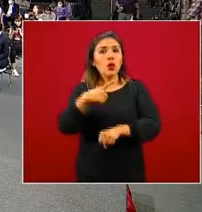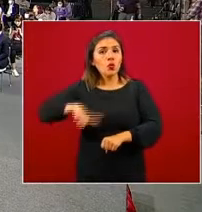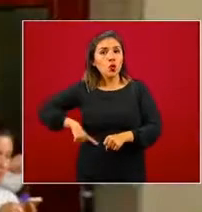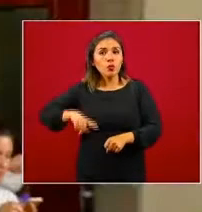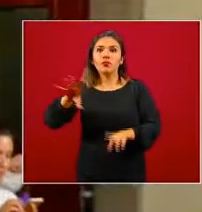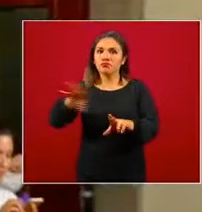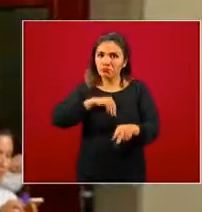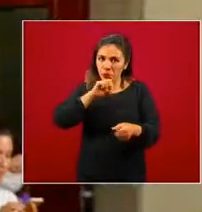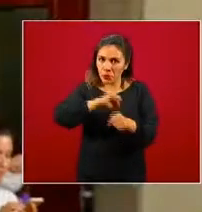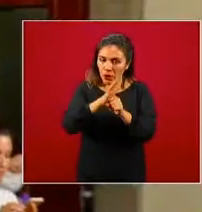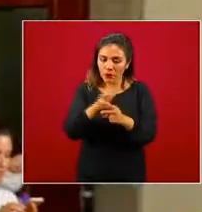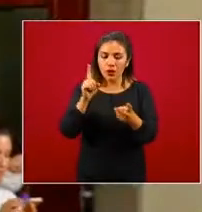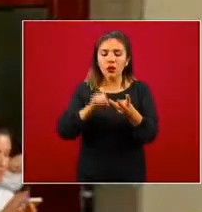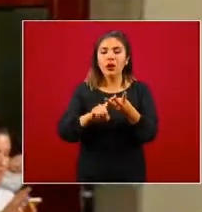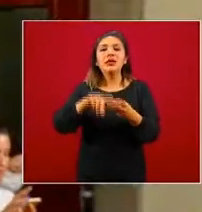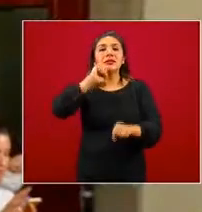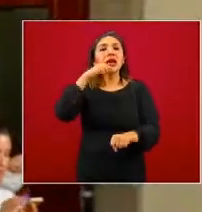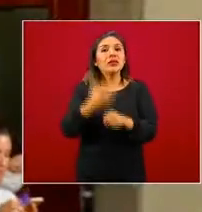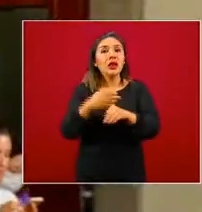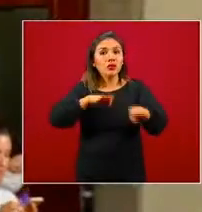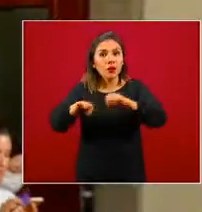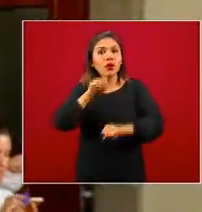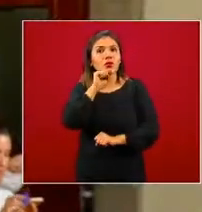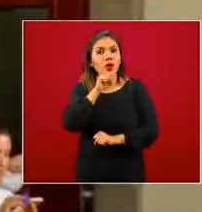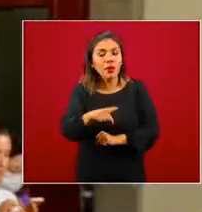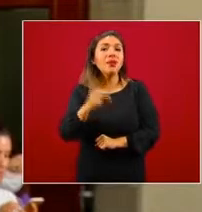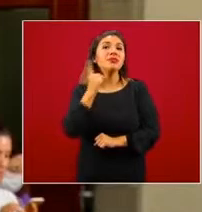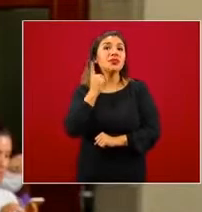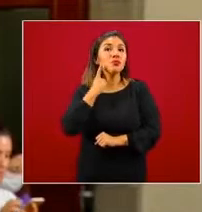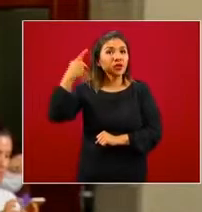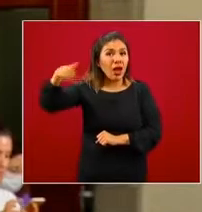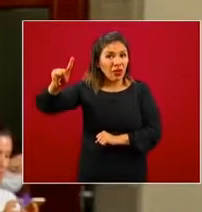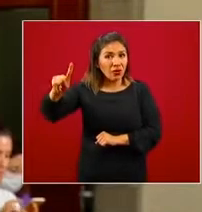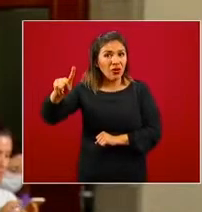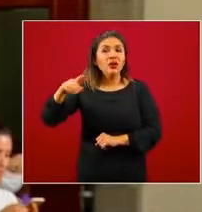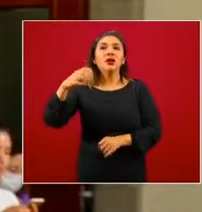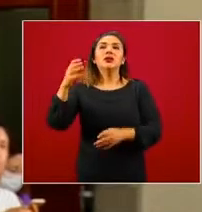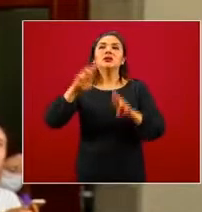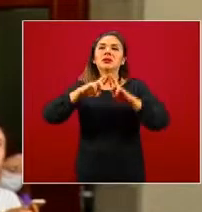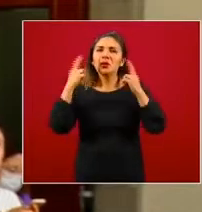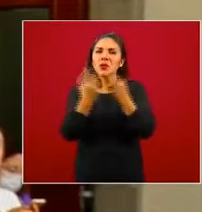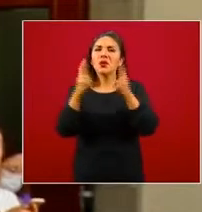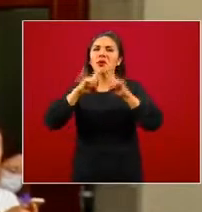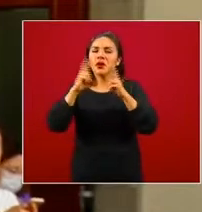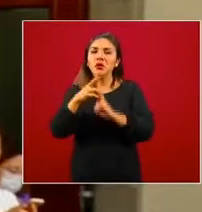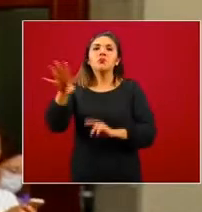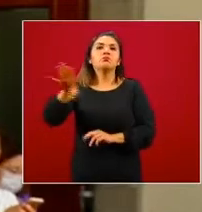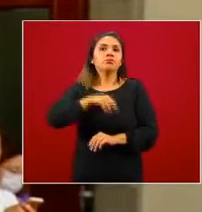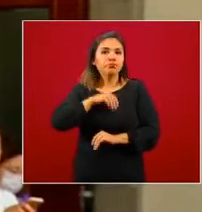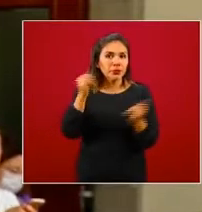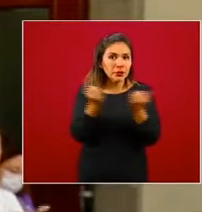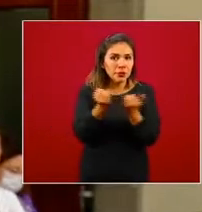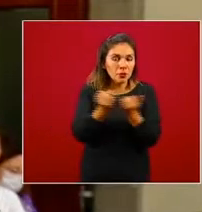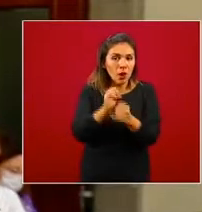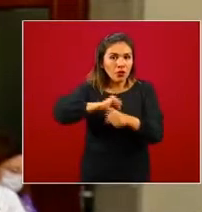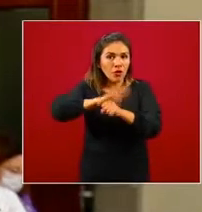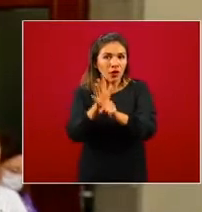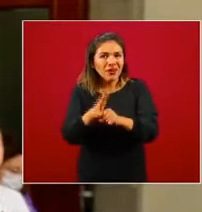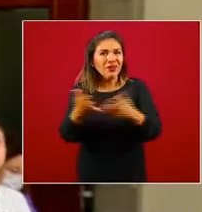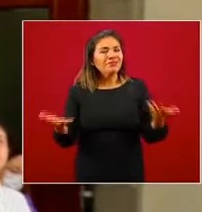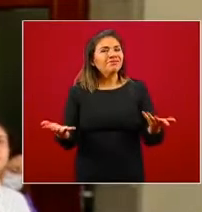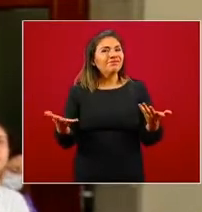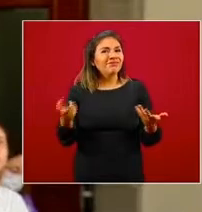politicians. We have the labor secretary who is infected with COVID. We have deputies that